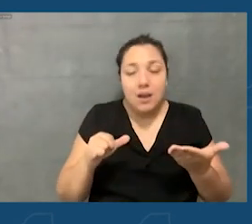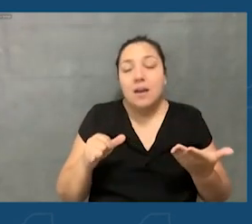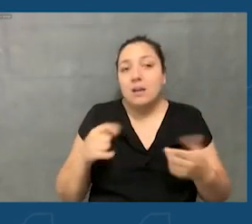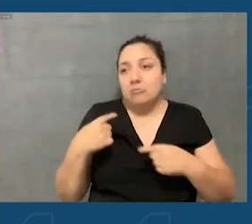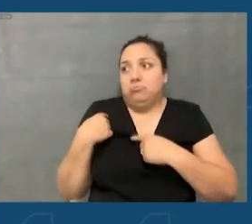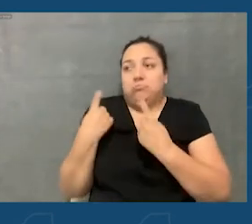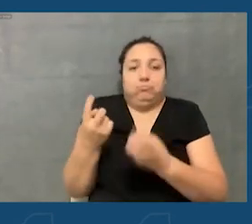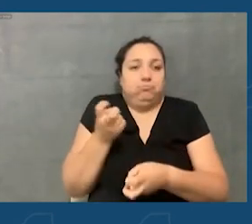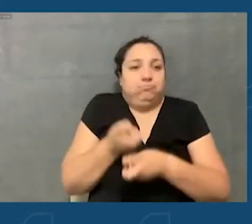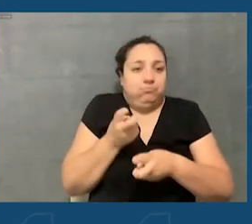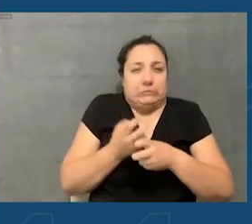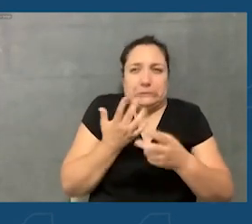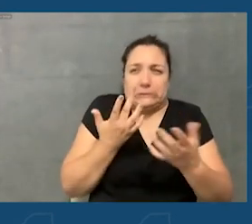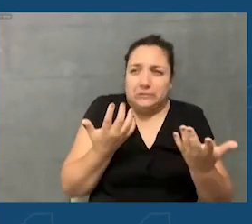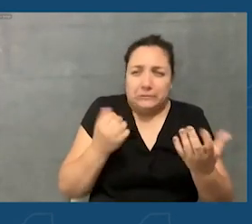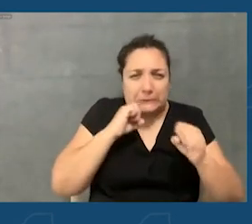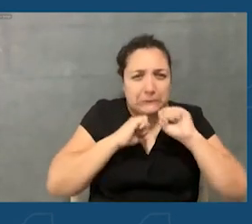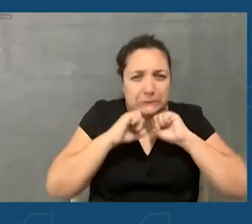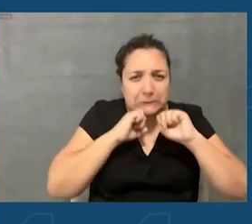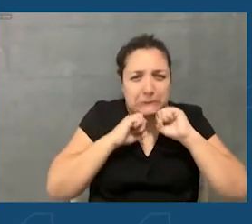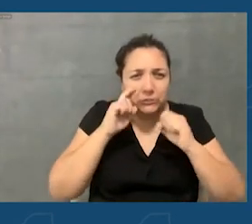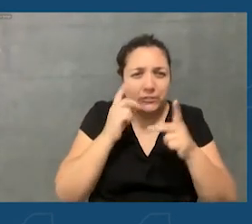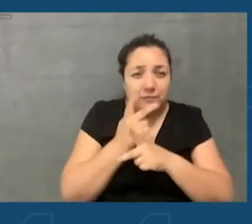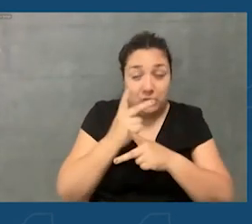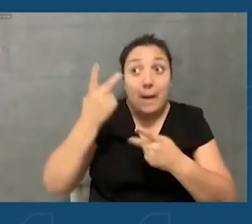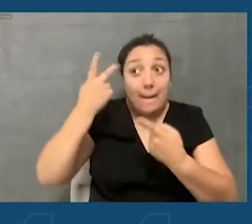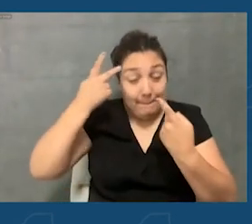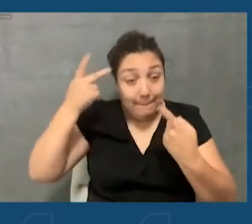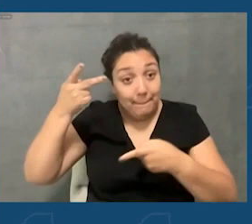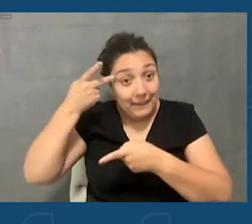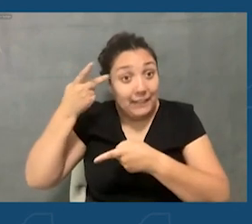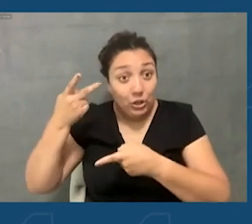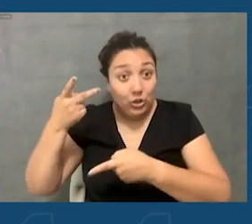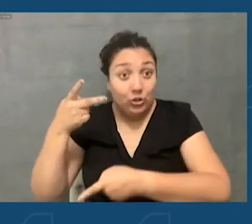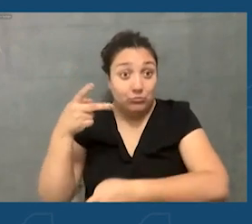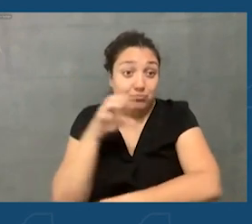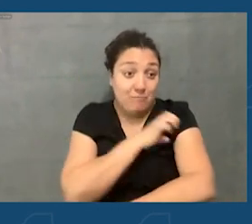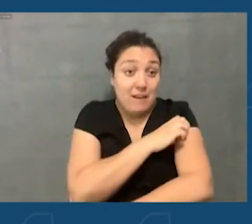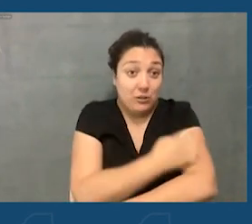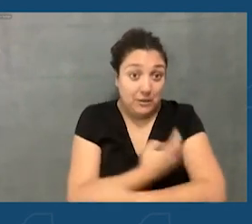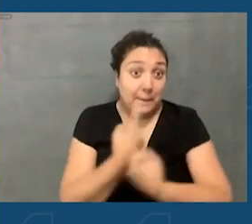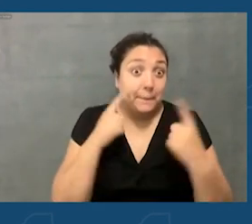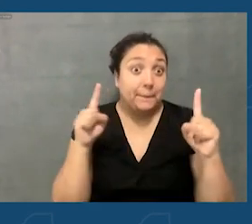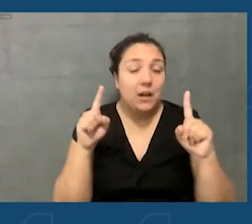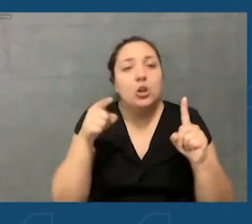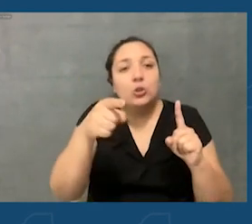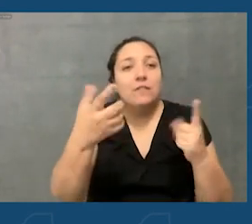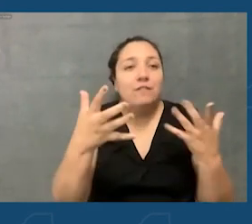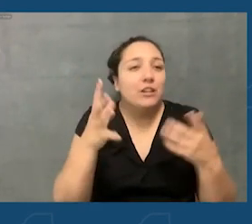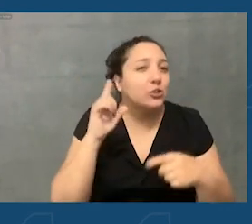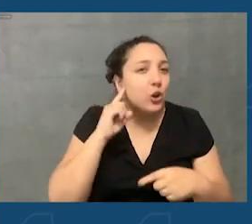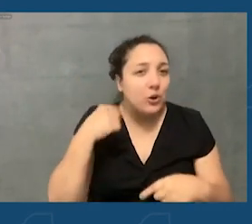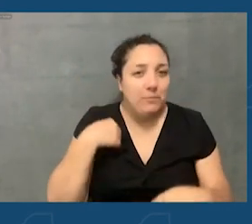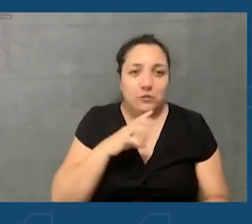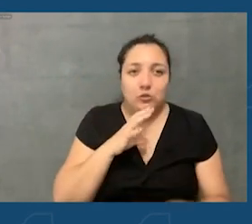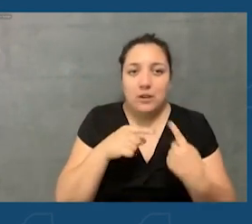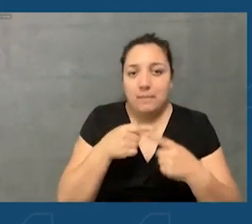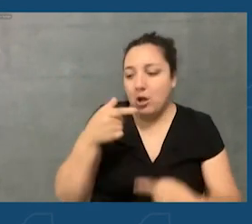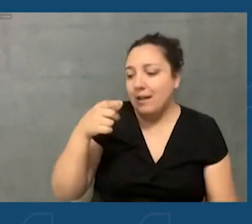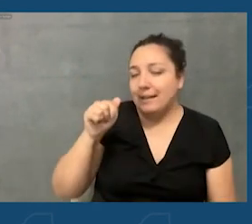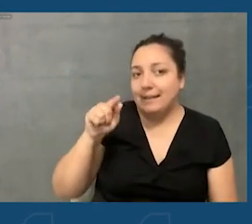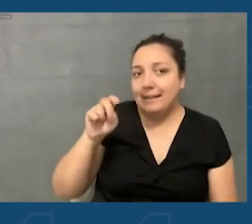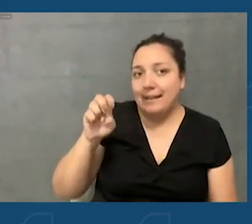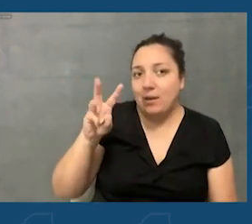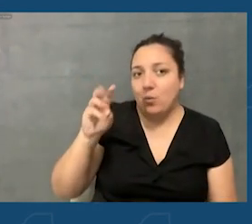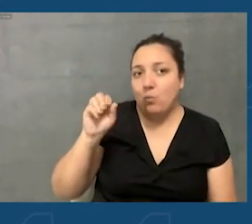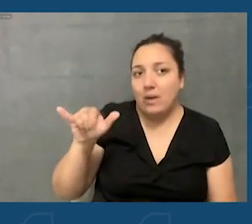We often talk, and I know you've certainly heard me speak about the Gateway program. building a new tunnel under the Hudson River, creating a